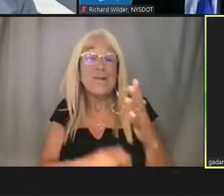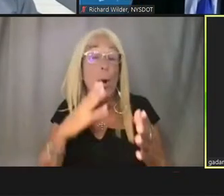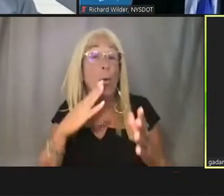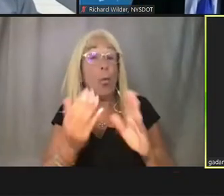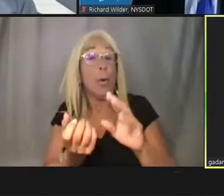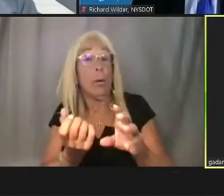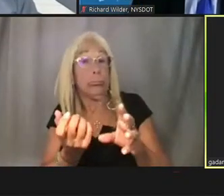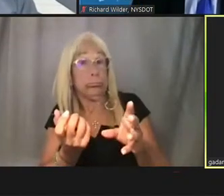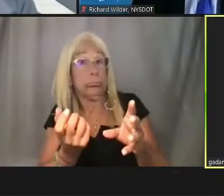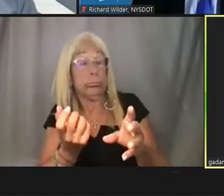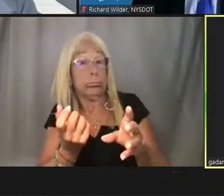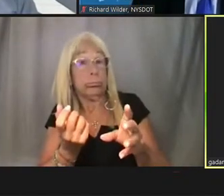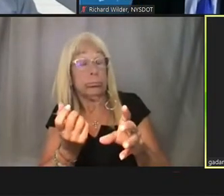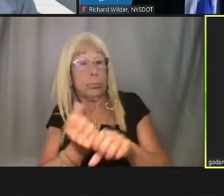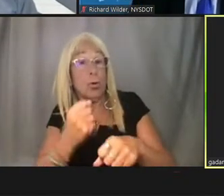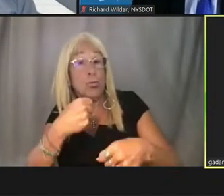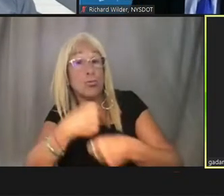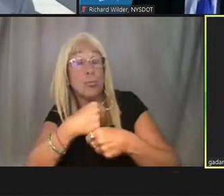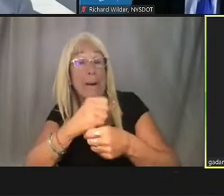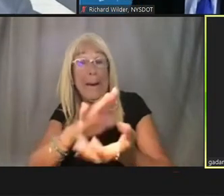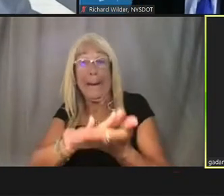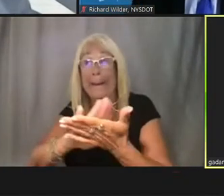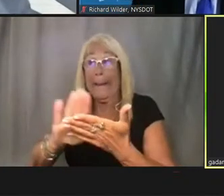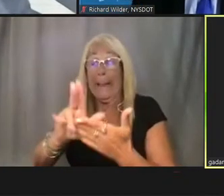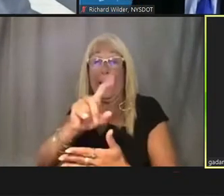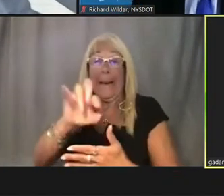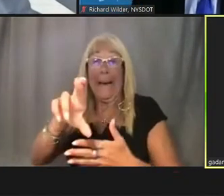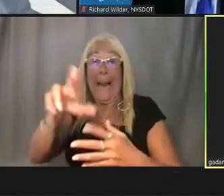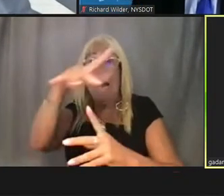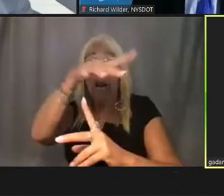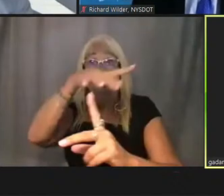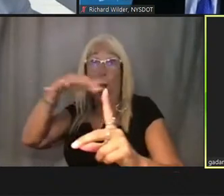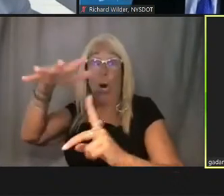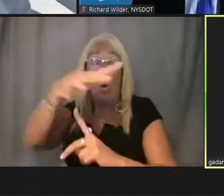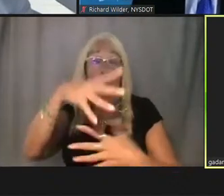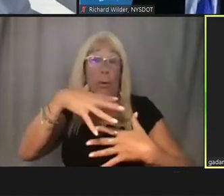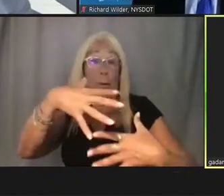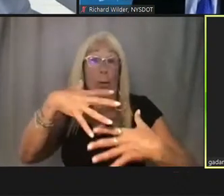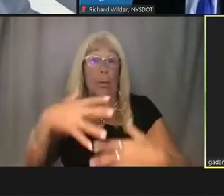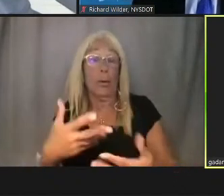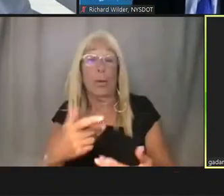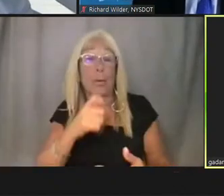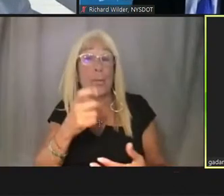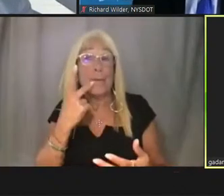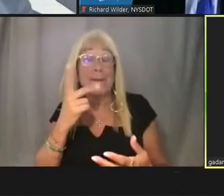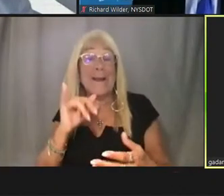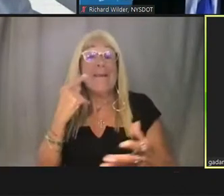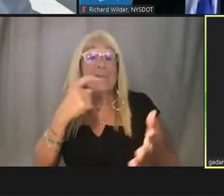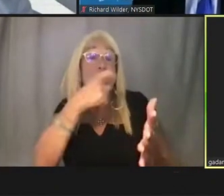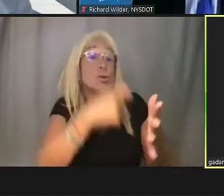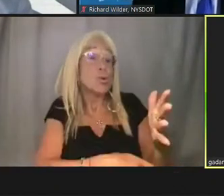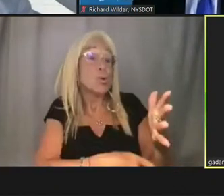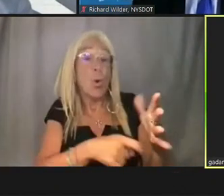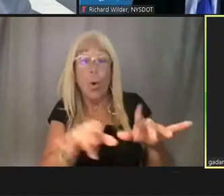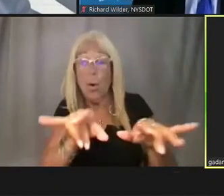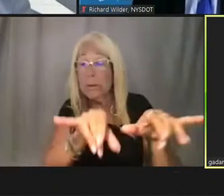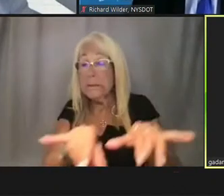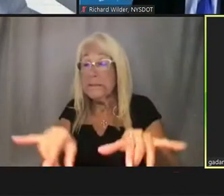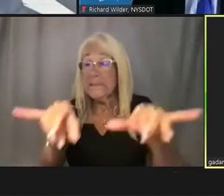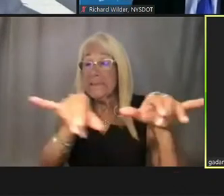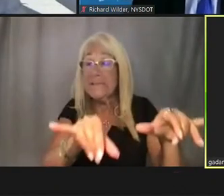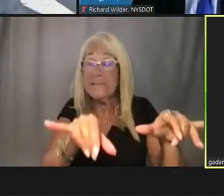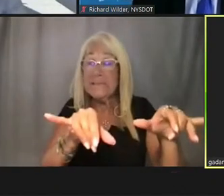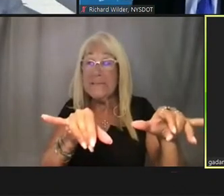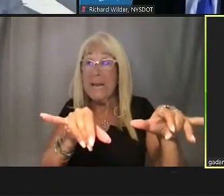we also do not see the signs on how that will come about simply because if the toll is paid at the same amount or the same amount of